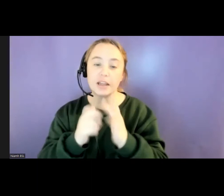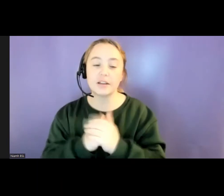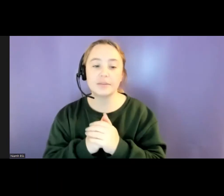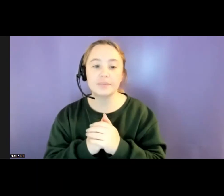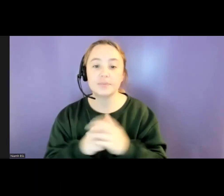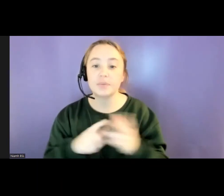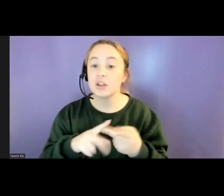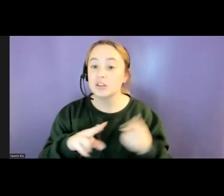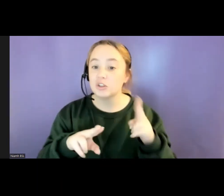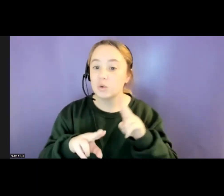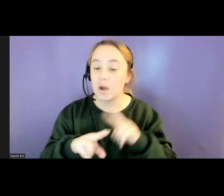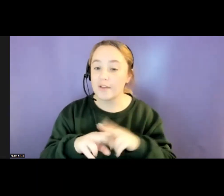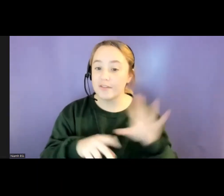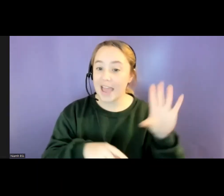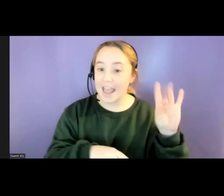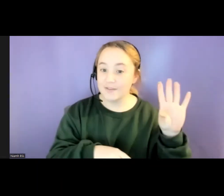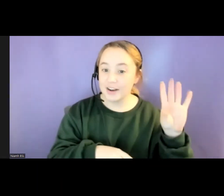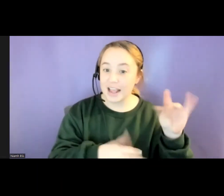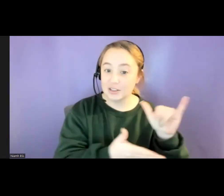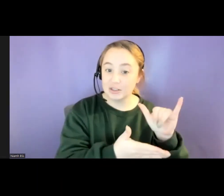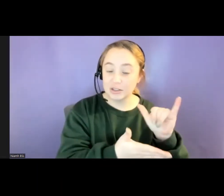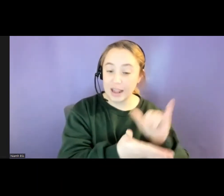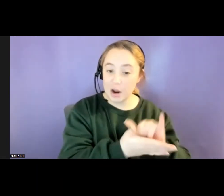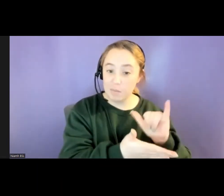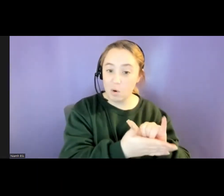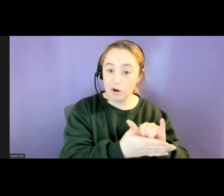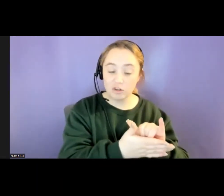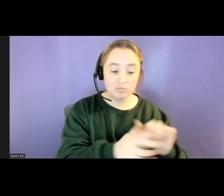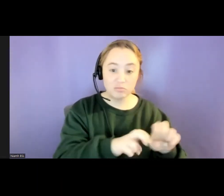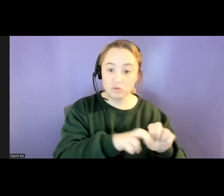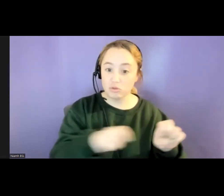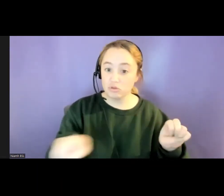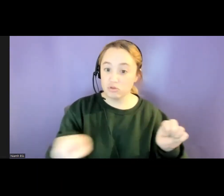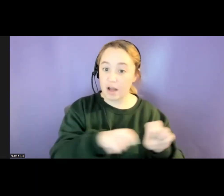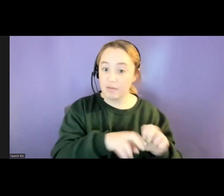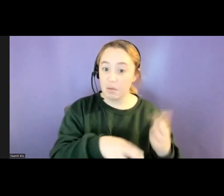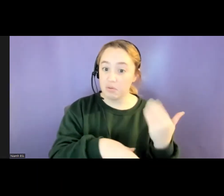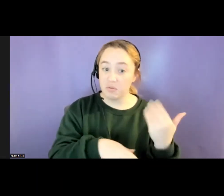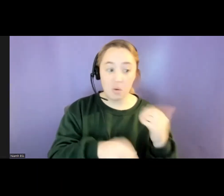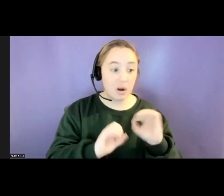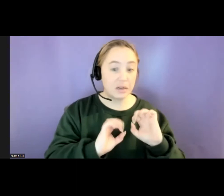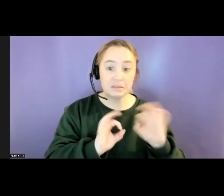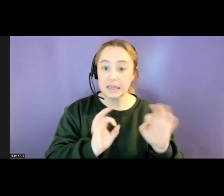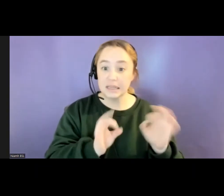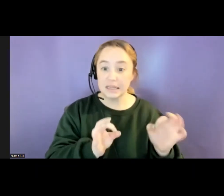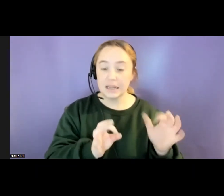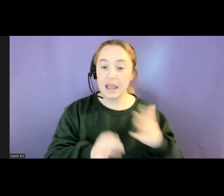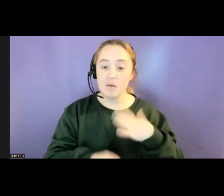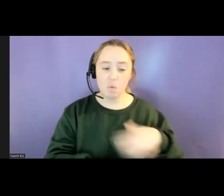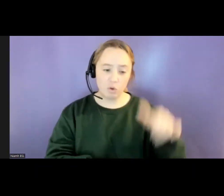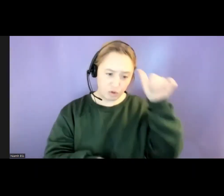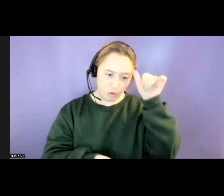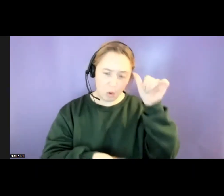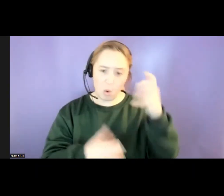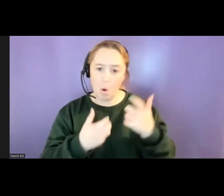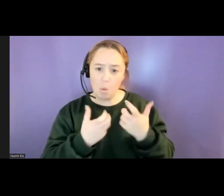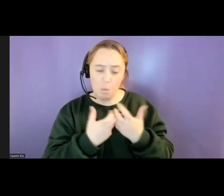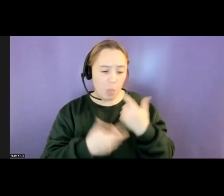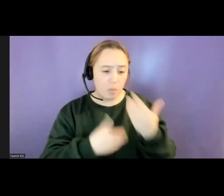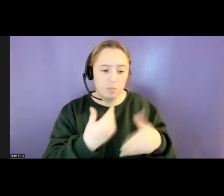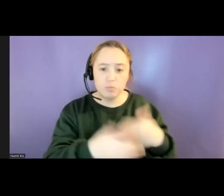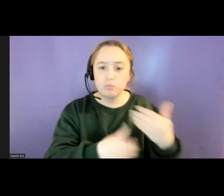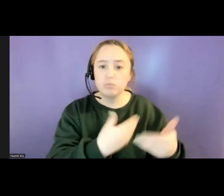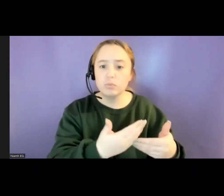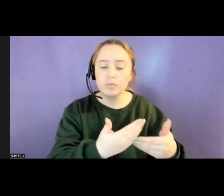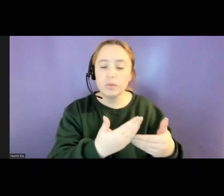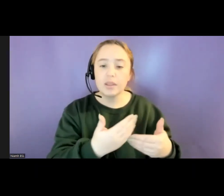haven't travelled from Inverness Airport previously and you wanted to familiarise yourself before travelling, then it has